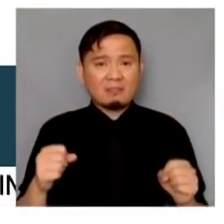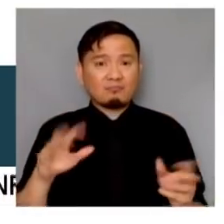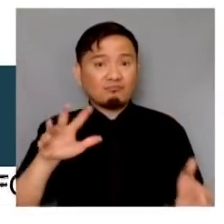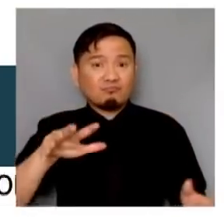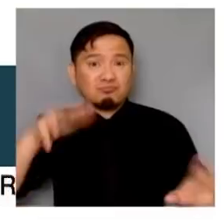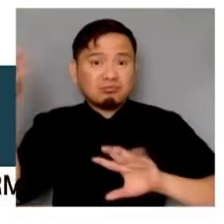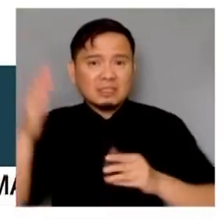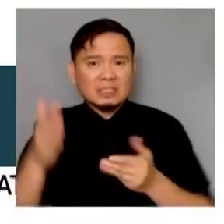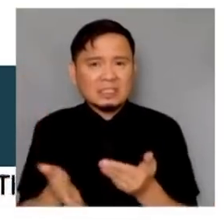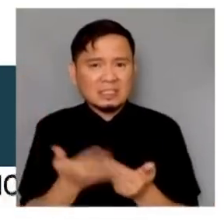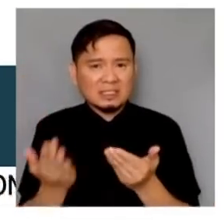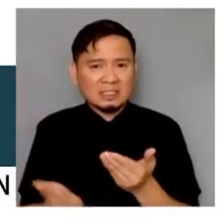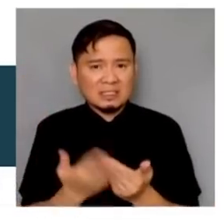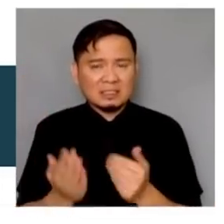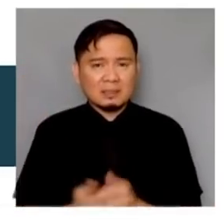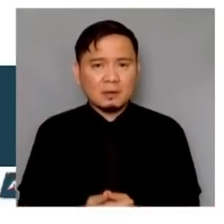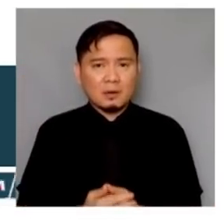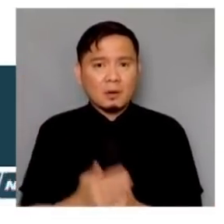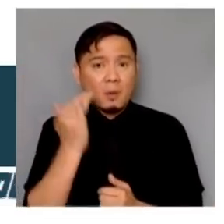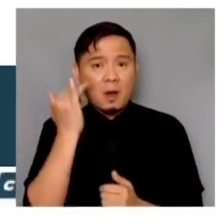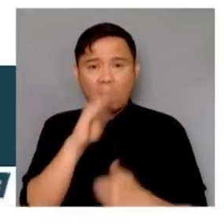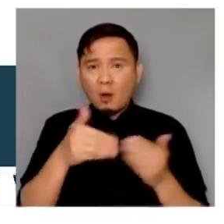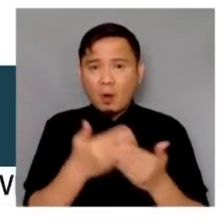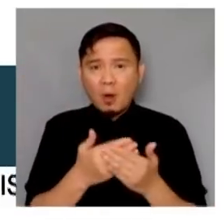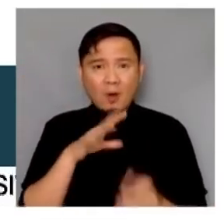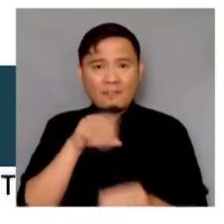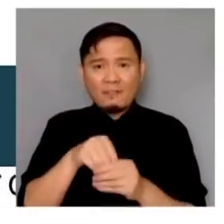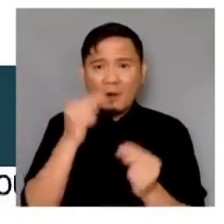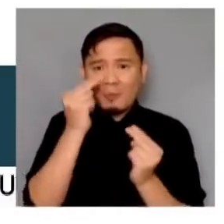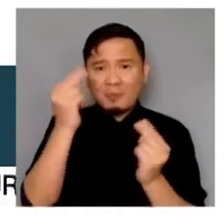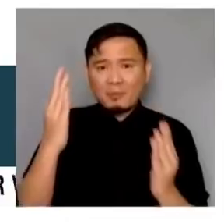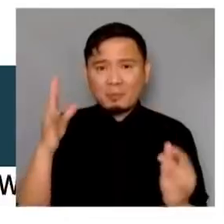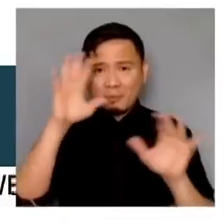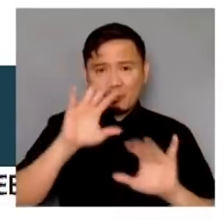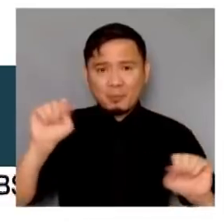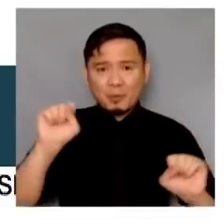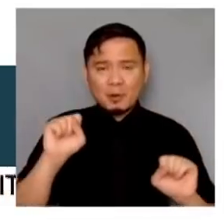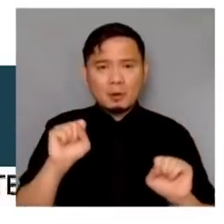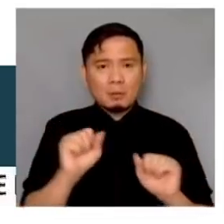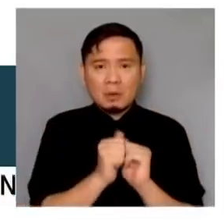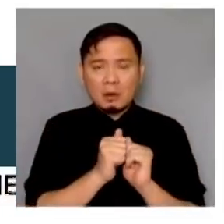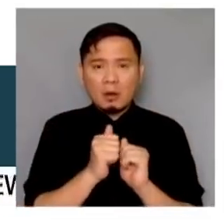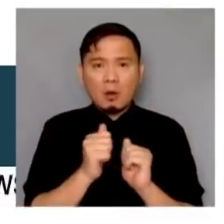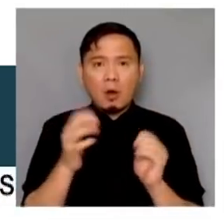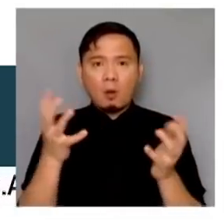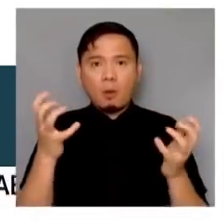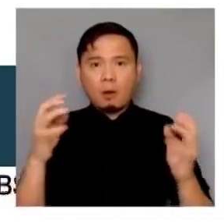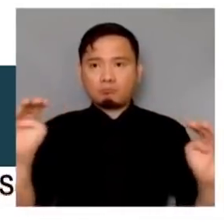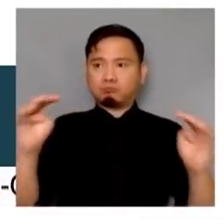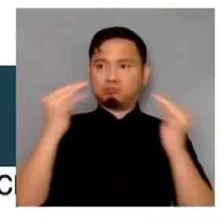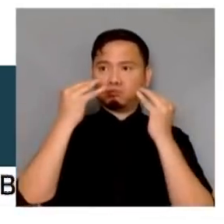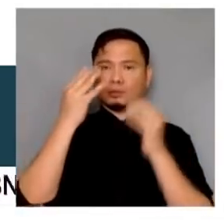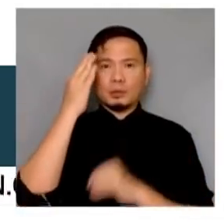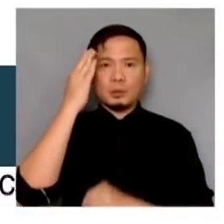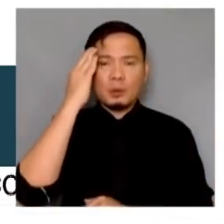because they are all presidential candidates and they would want the spotlight to be focused on himself or herself,